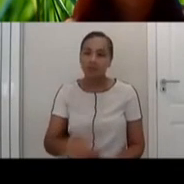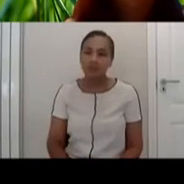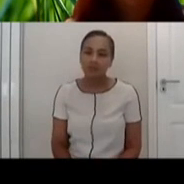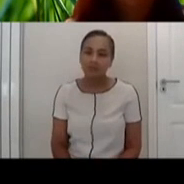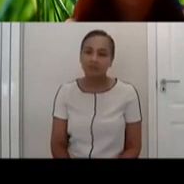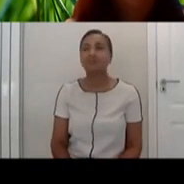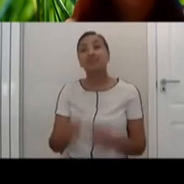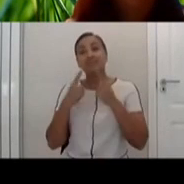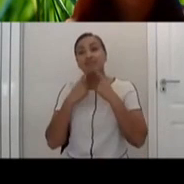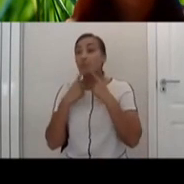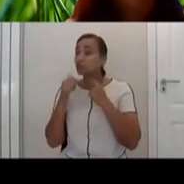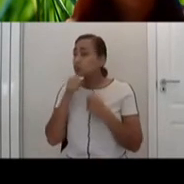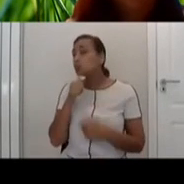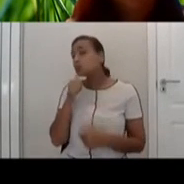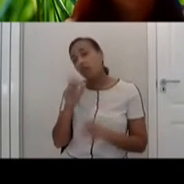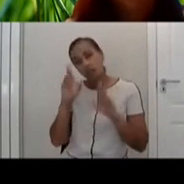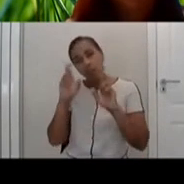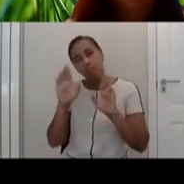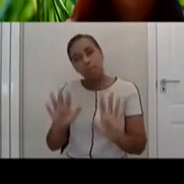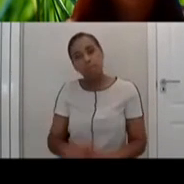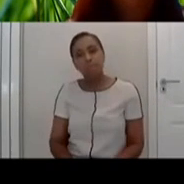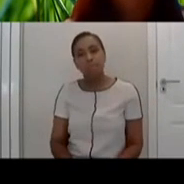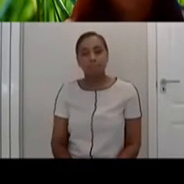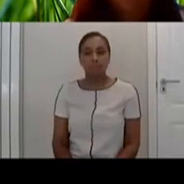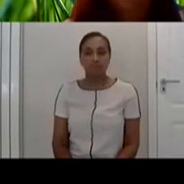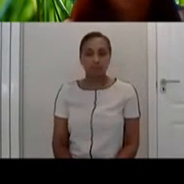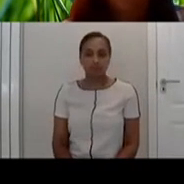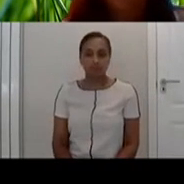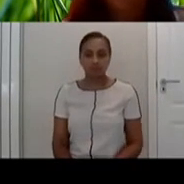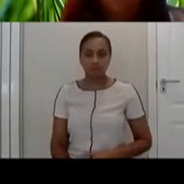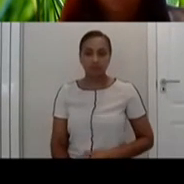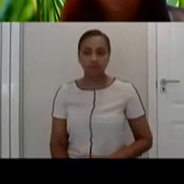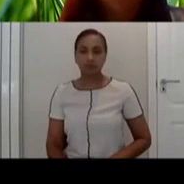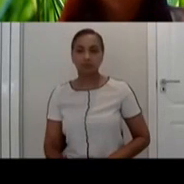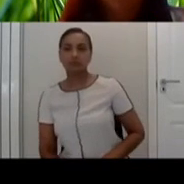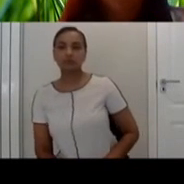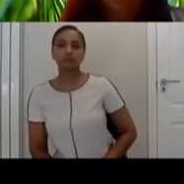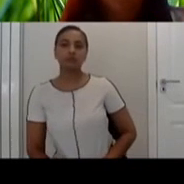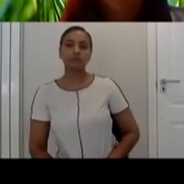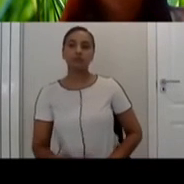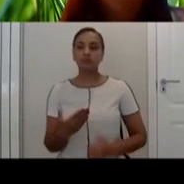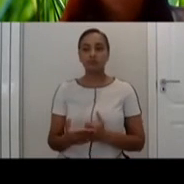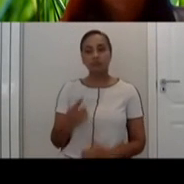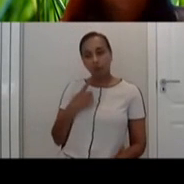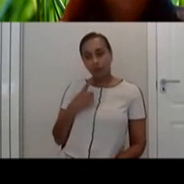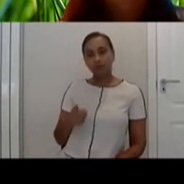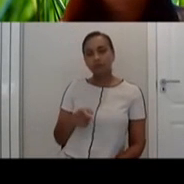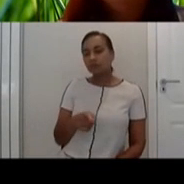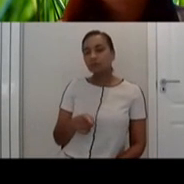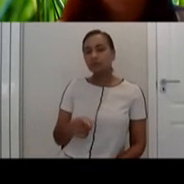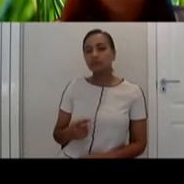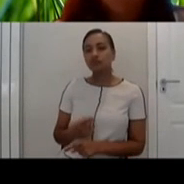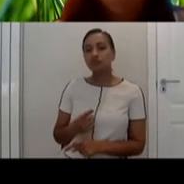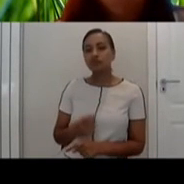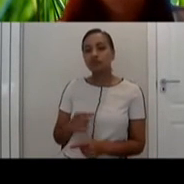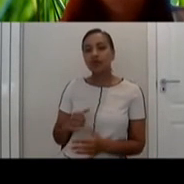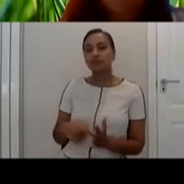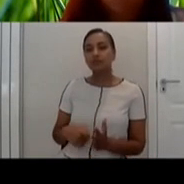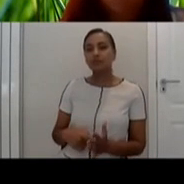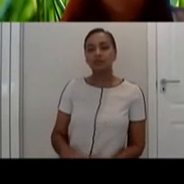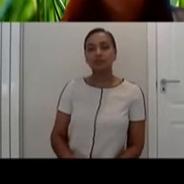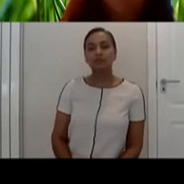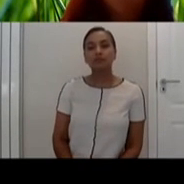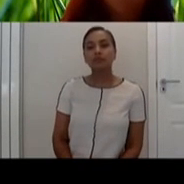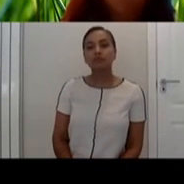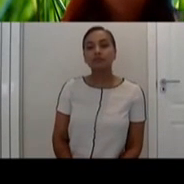this information useful. Oh, I've just had a comment here. So disappointed, because we have got a minute.